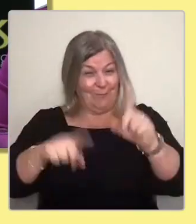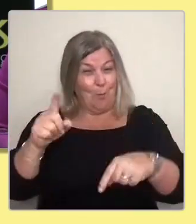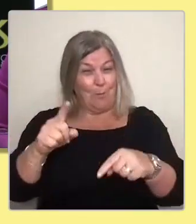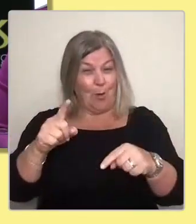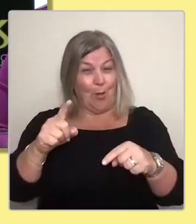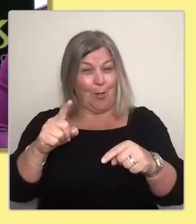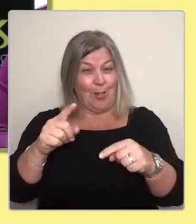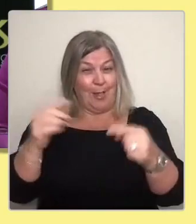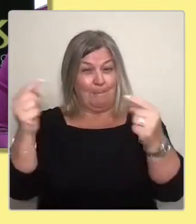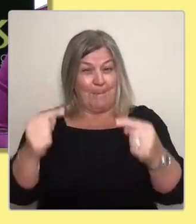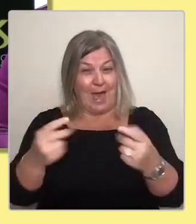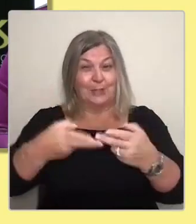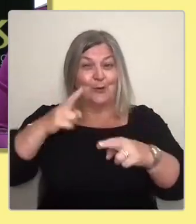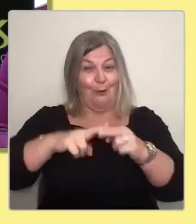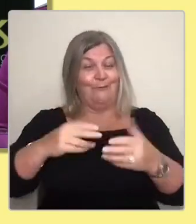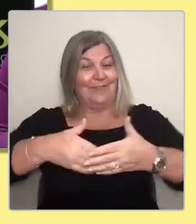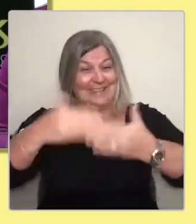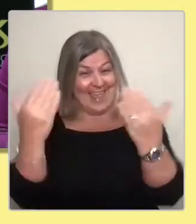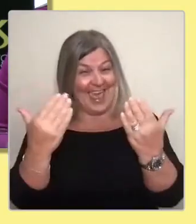way,